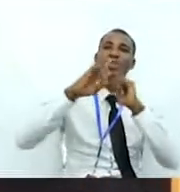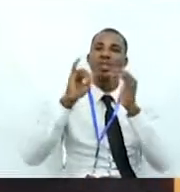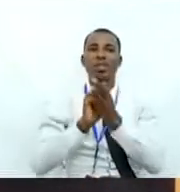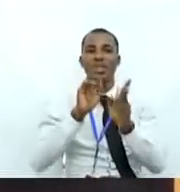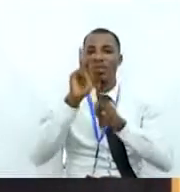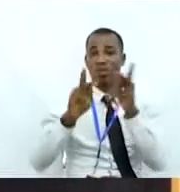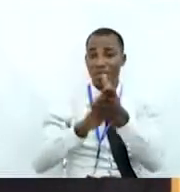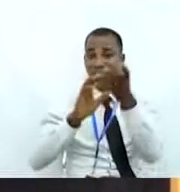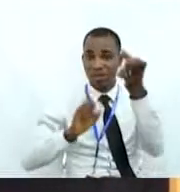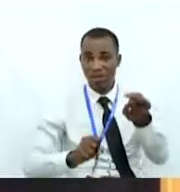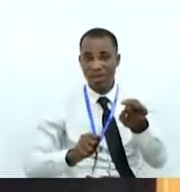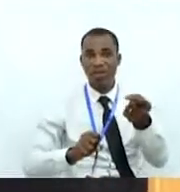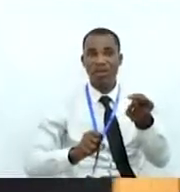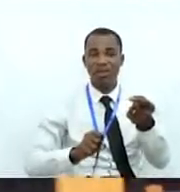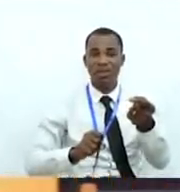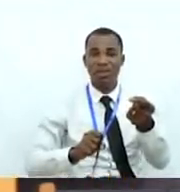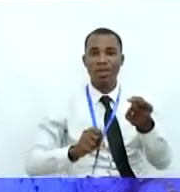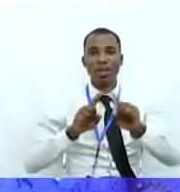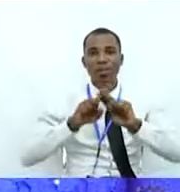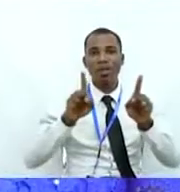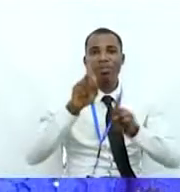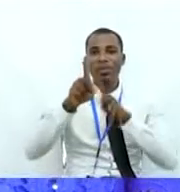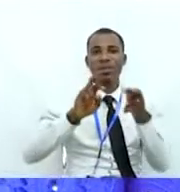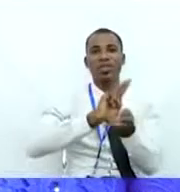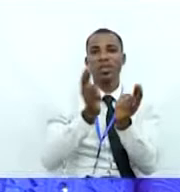If we have been able to affect,